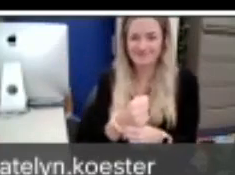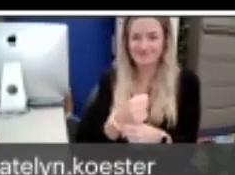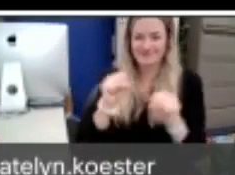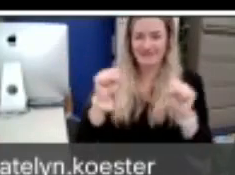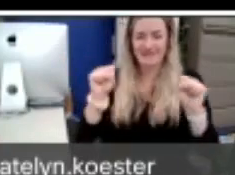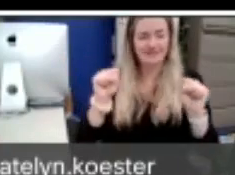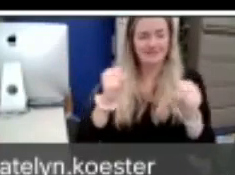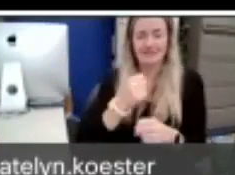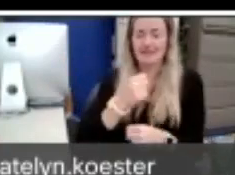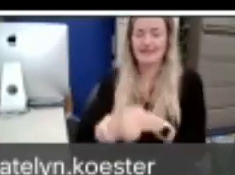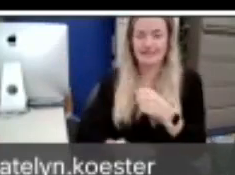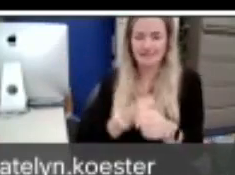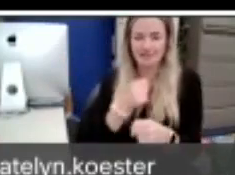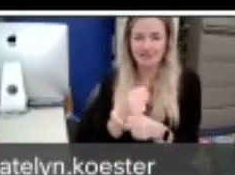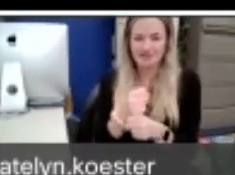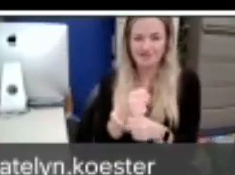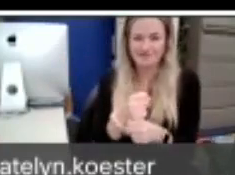year.